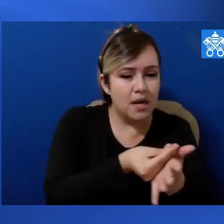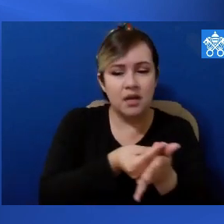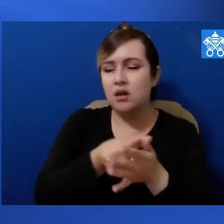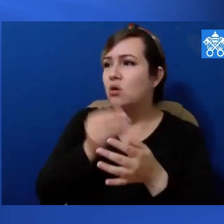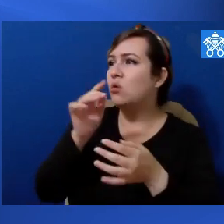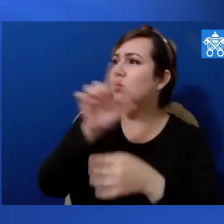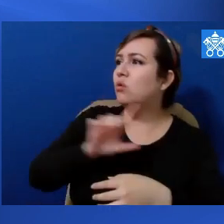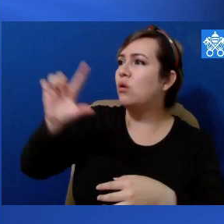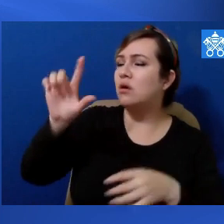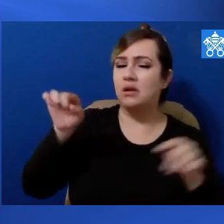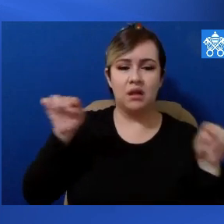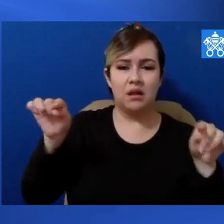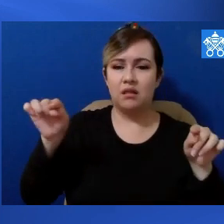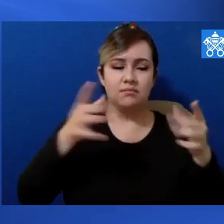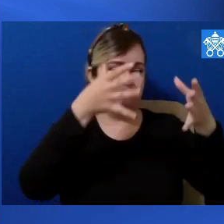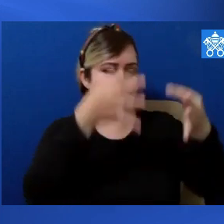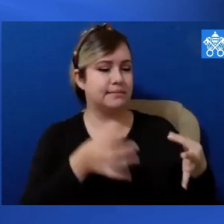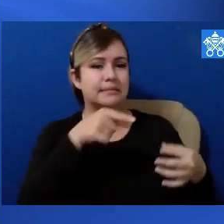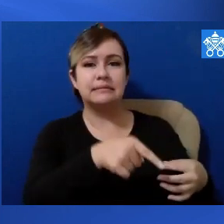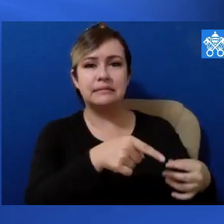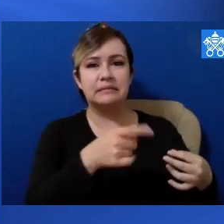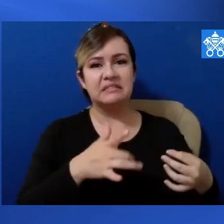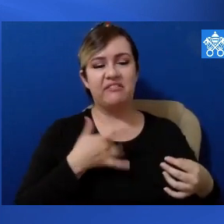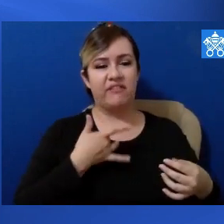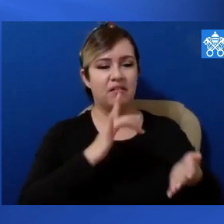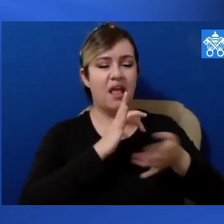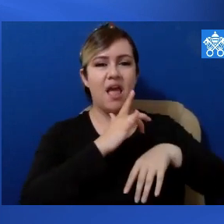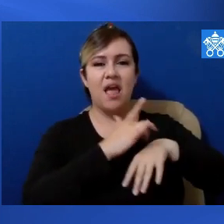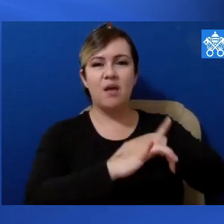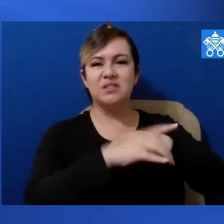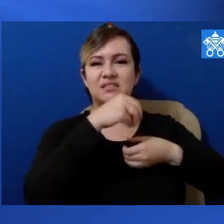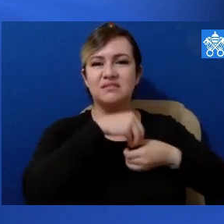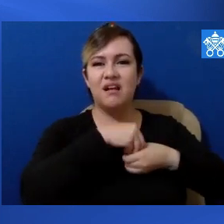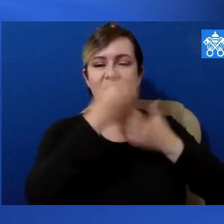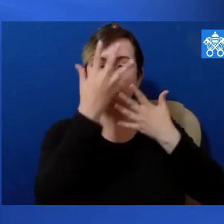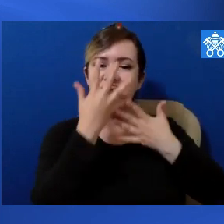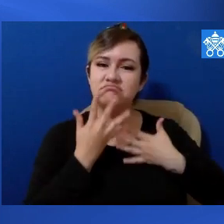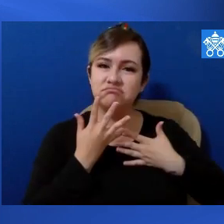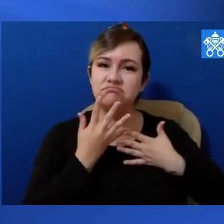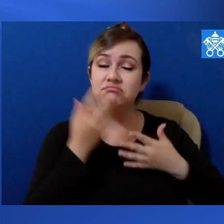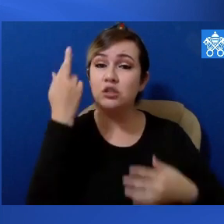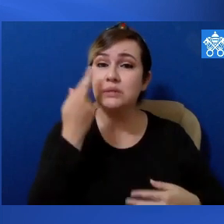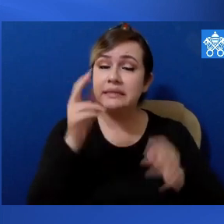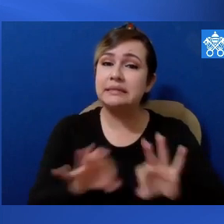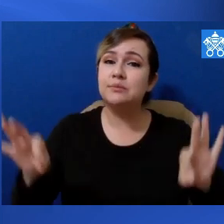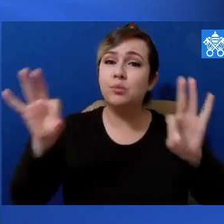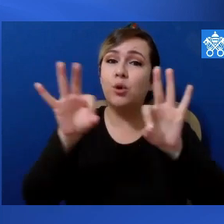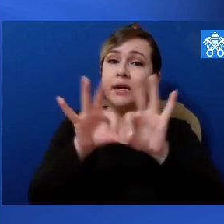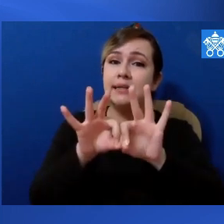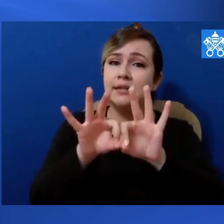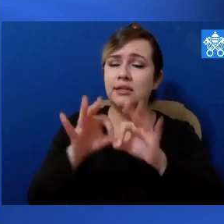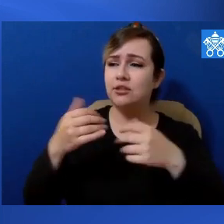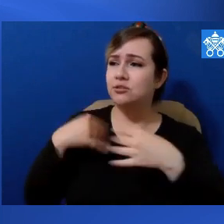riquezas, aunque esto lo dejara triste. Por eso es necesario ser amigos de